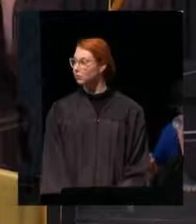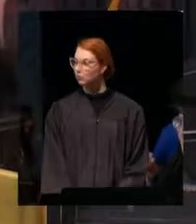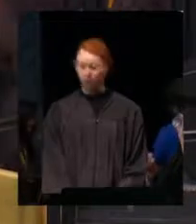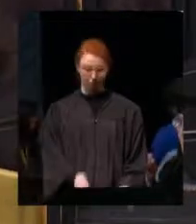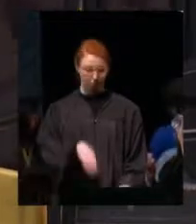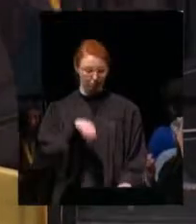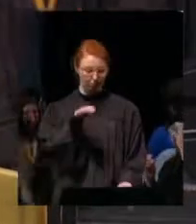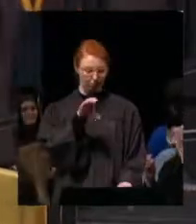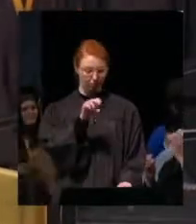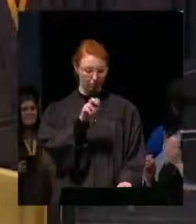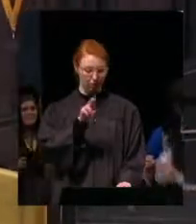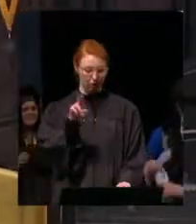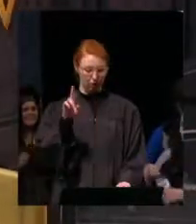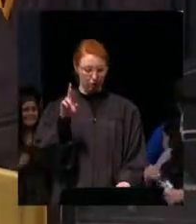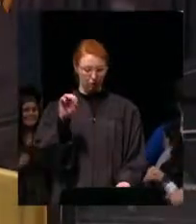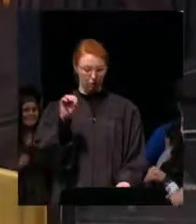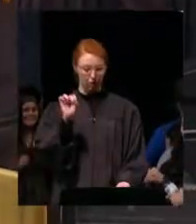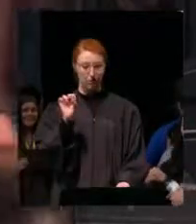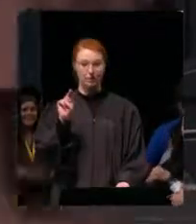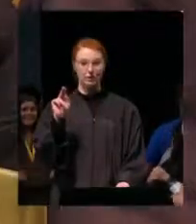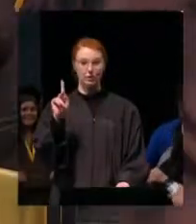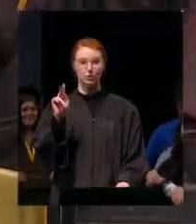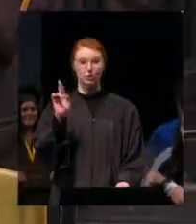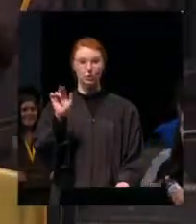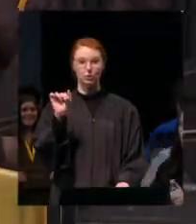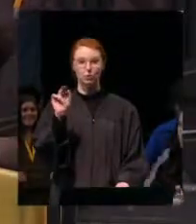Connor Rosencrantz.